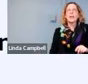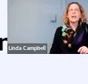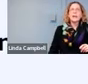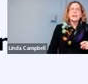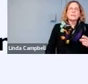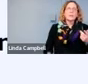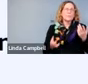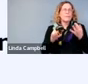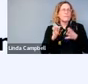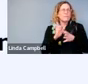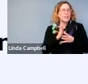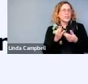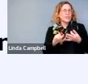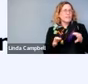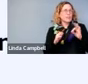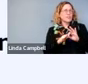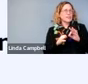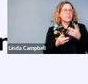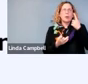There we go.